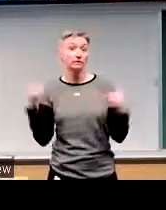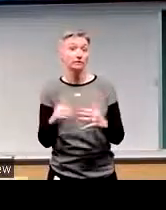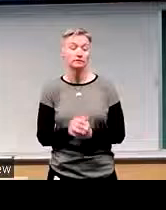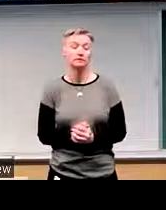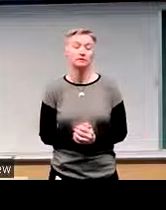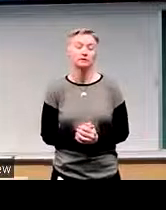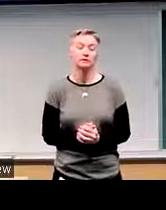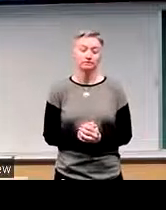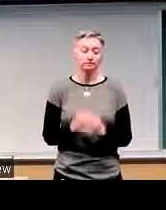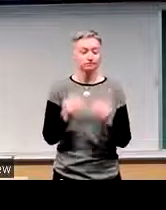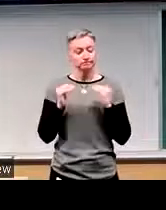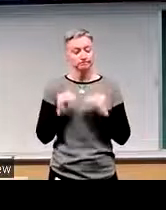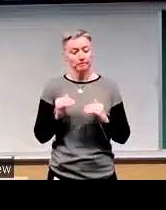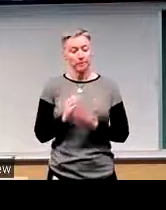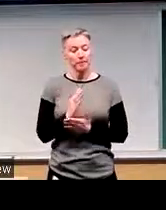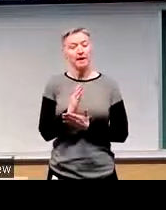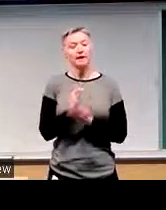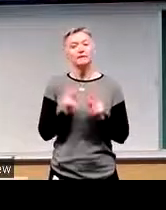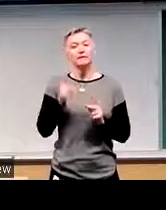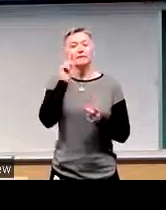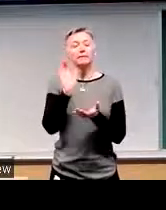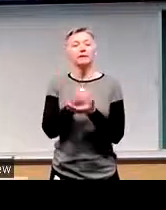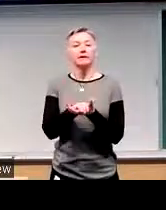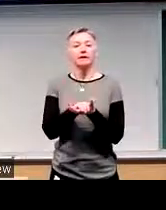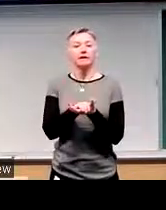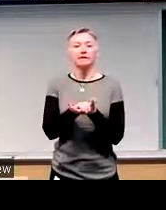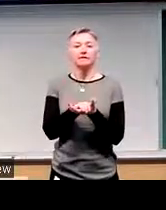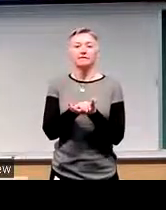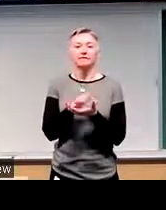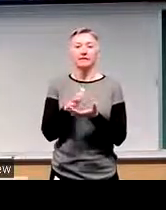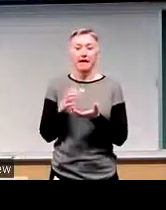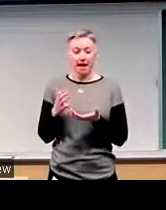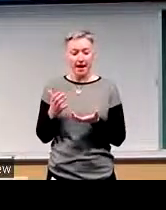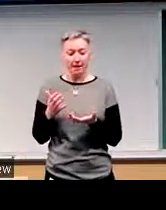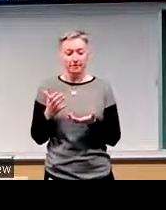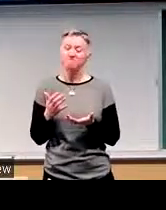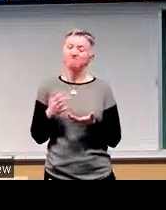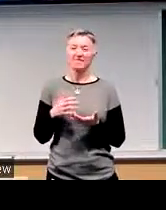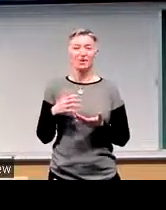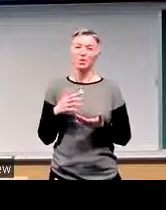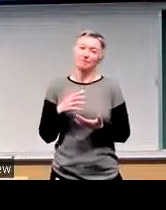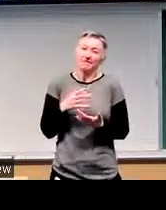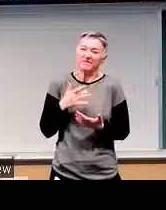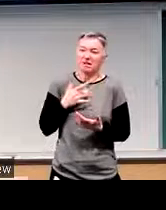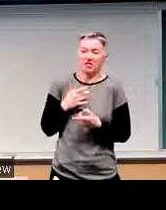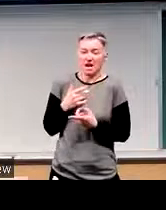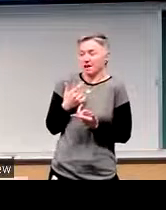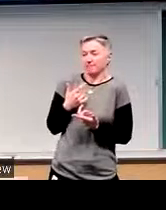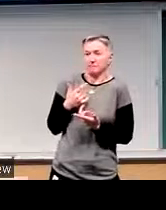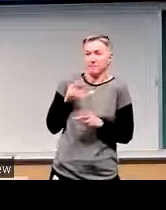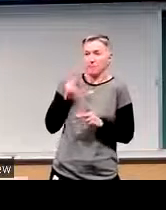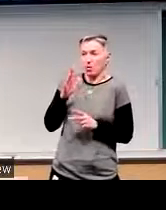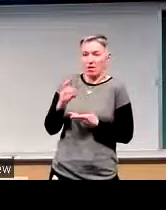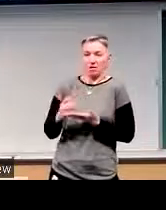And some people believe that they're going to be rejected by others, or that they're unlovable.